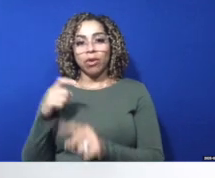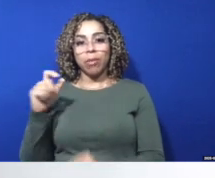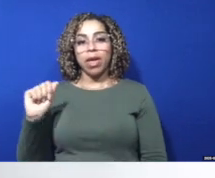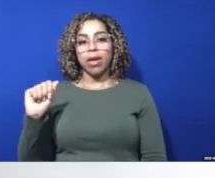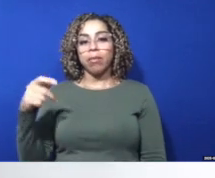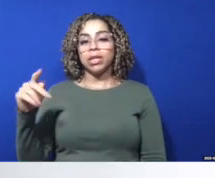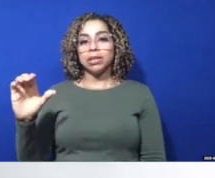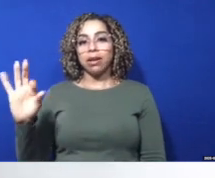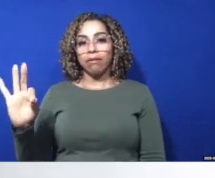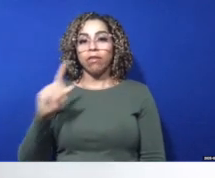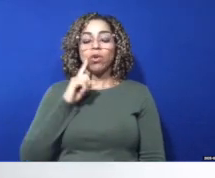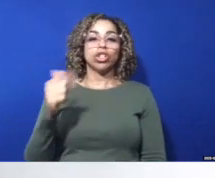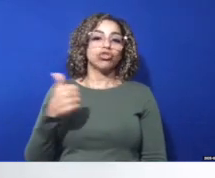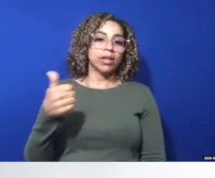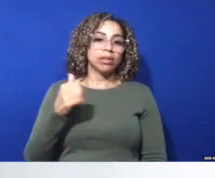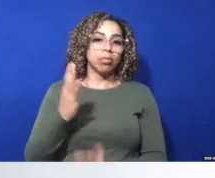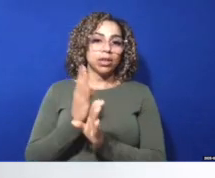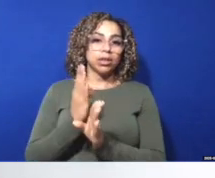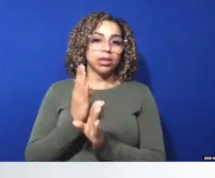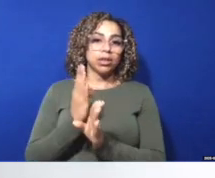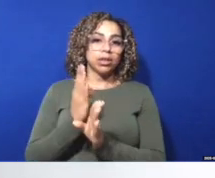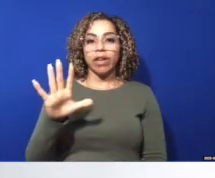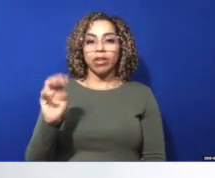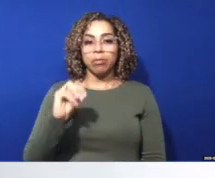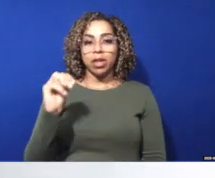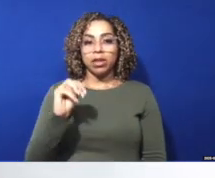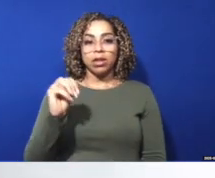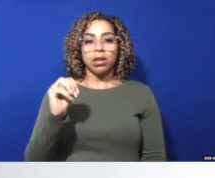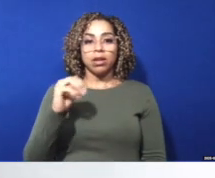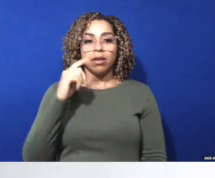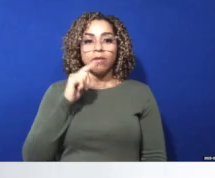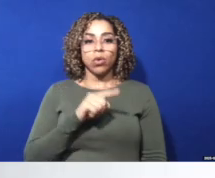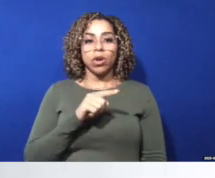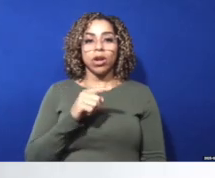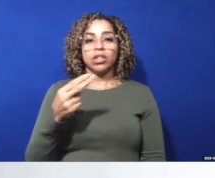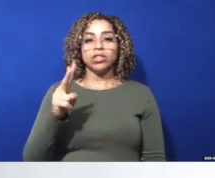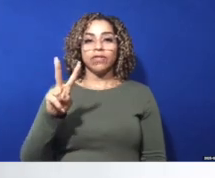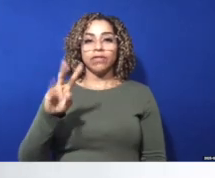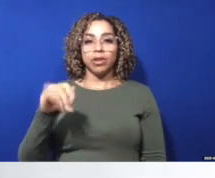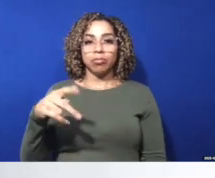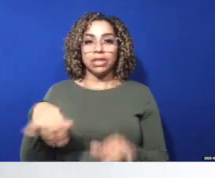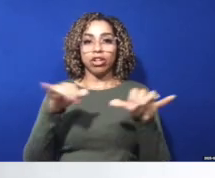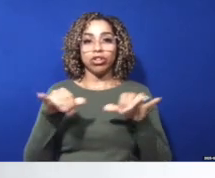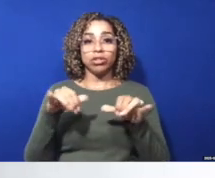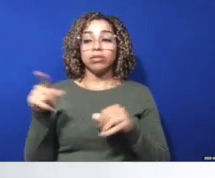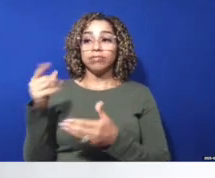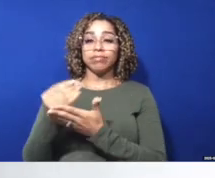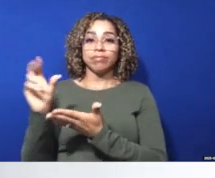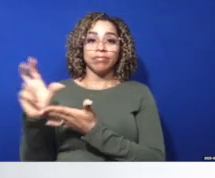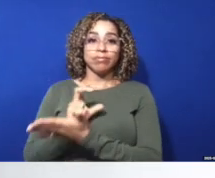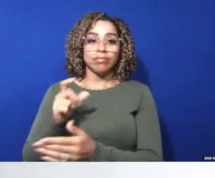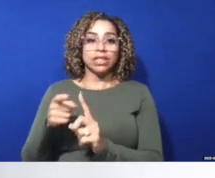for transit buses and $95 million for HVIP standard. Those allocations come from the Hino